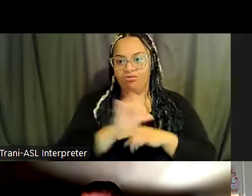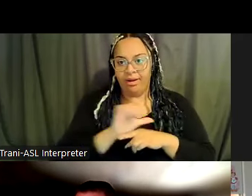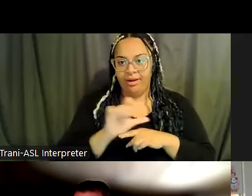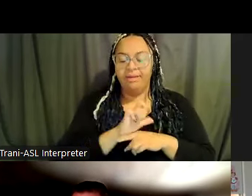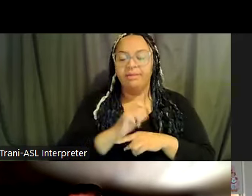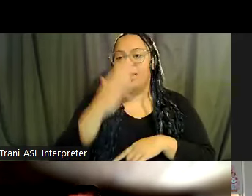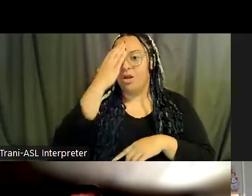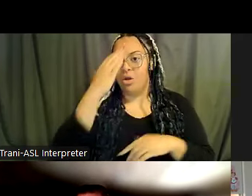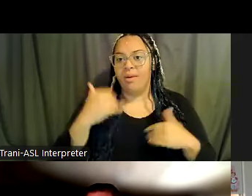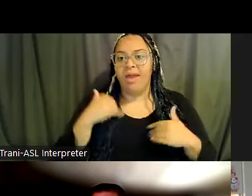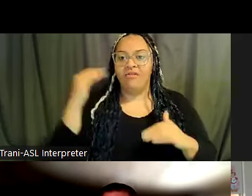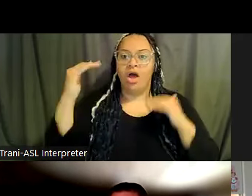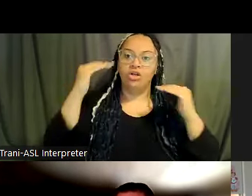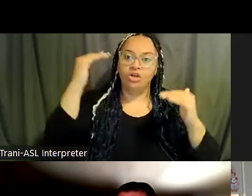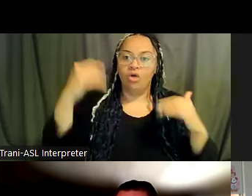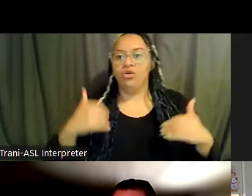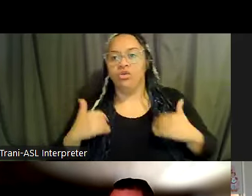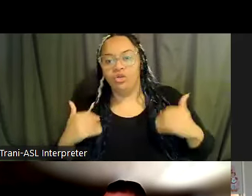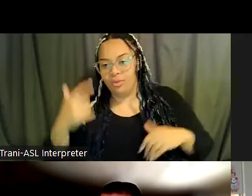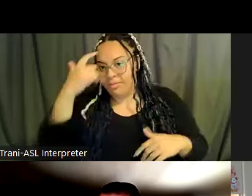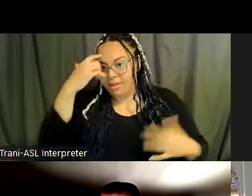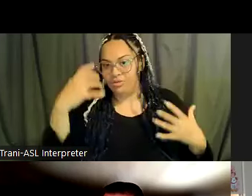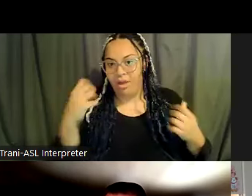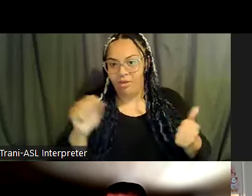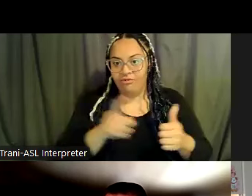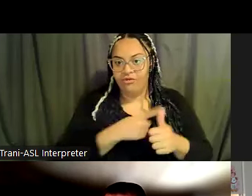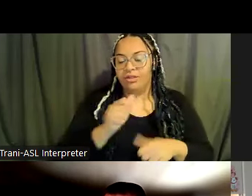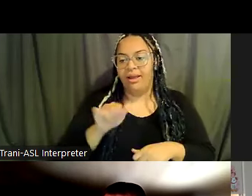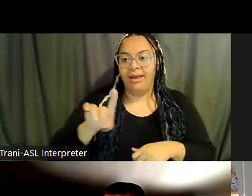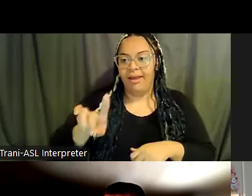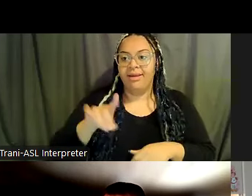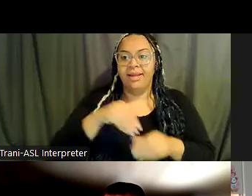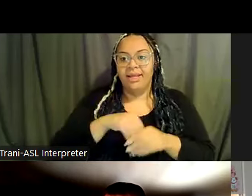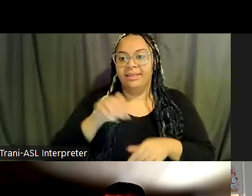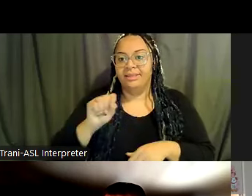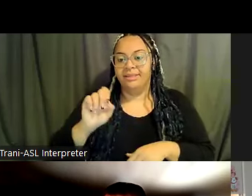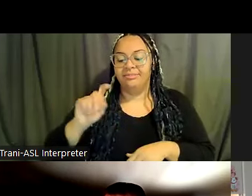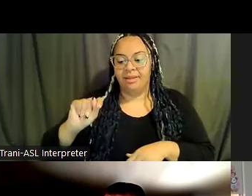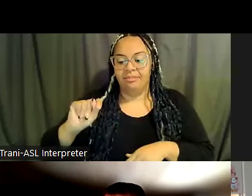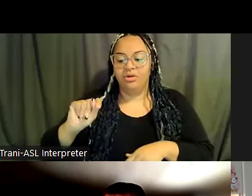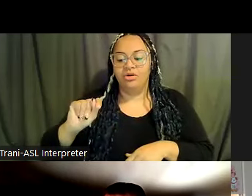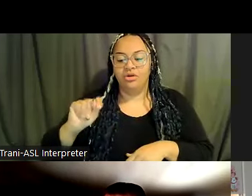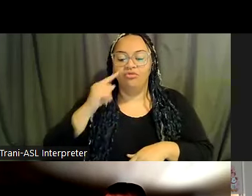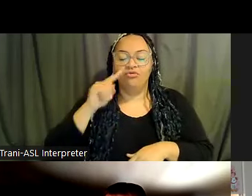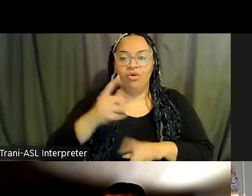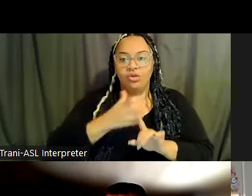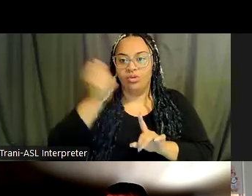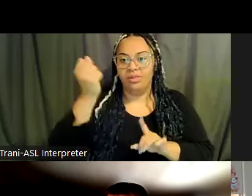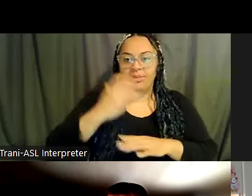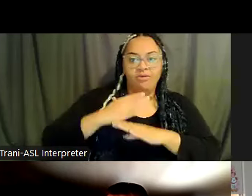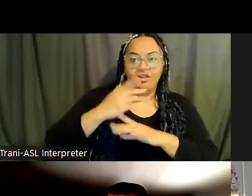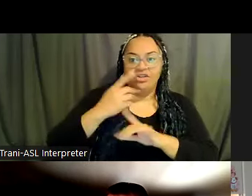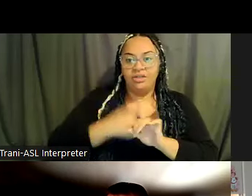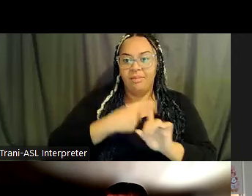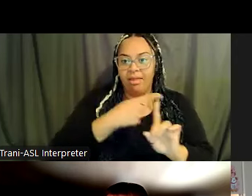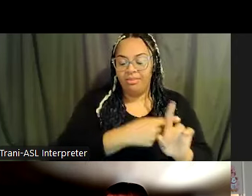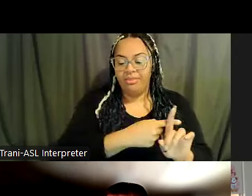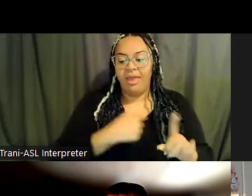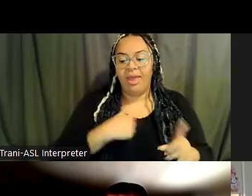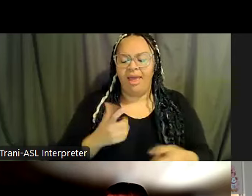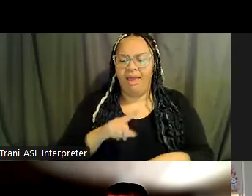we have an adult and a youth mental health first aid coming up in September, especially for Suicide Prevention Month. And I asked that if